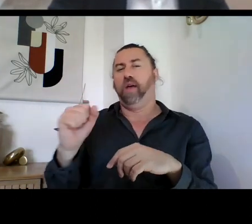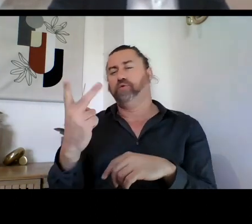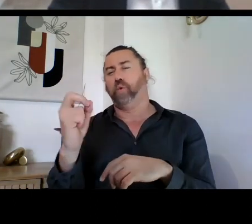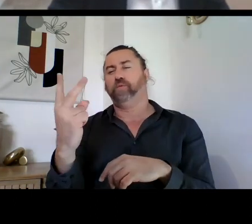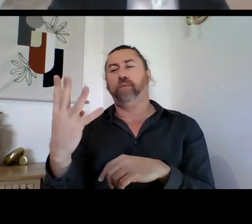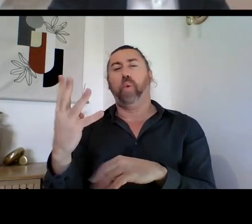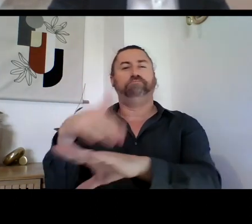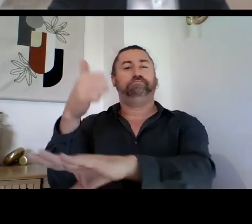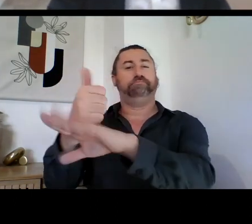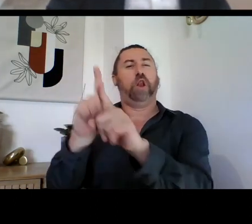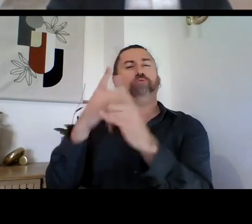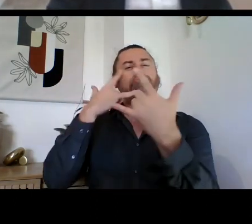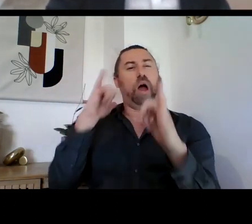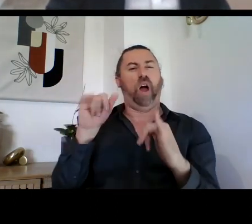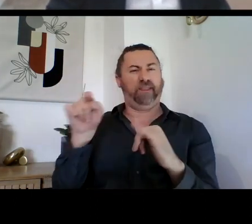2024.